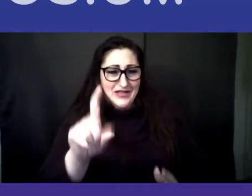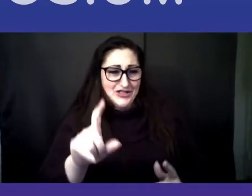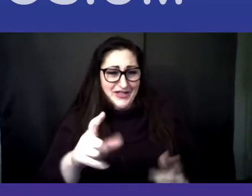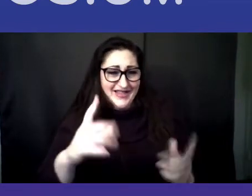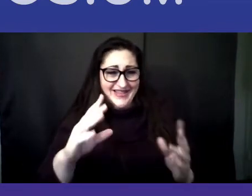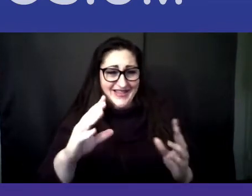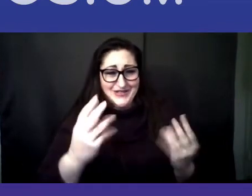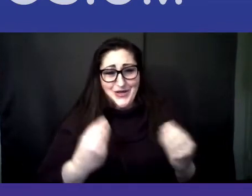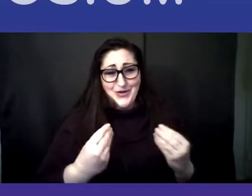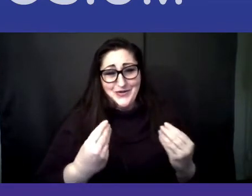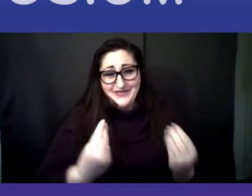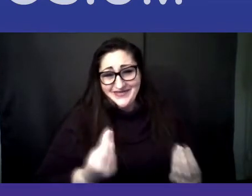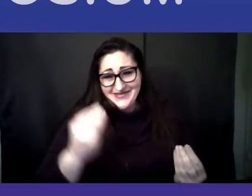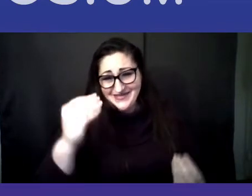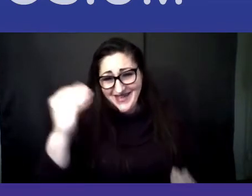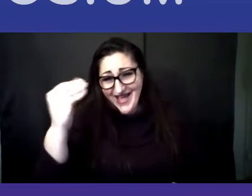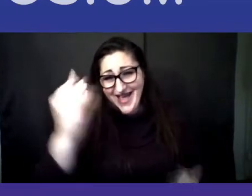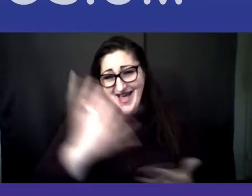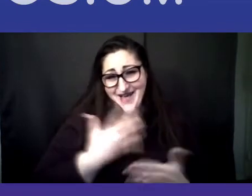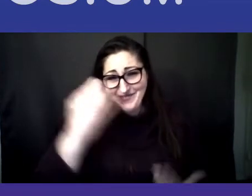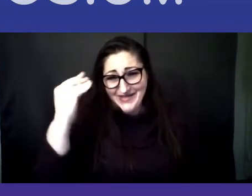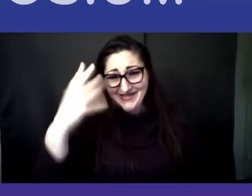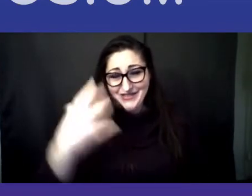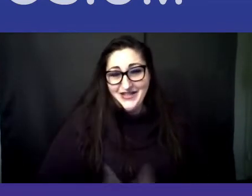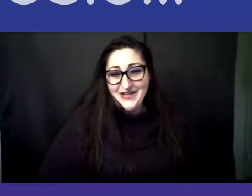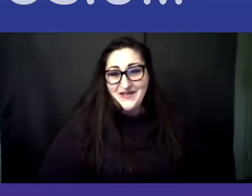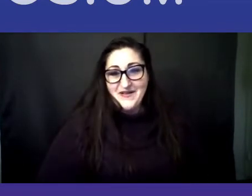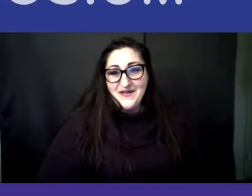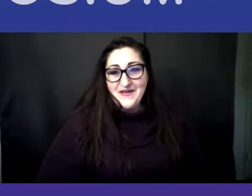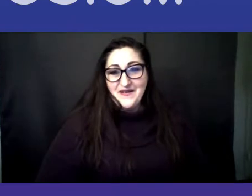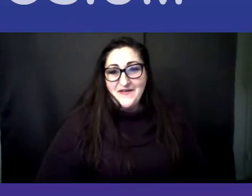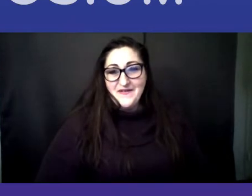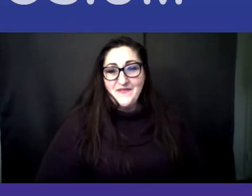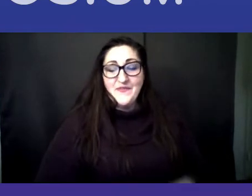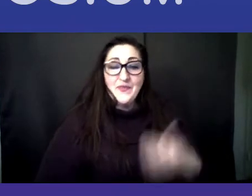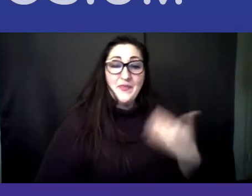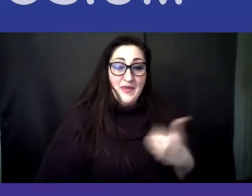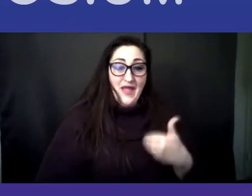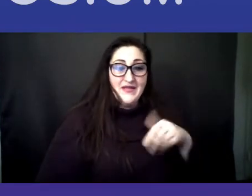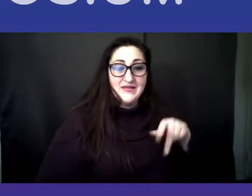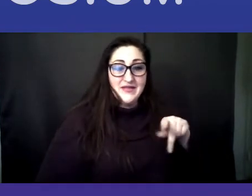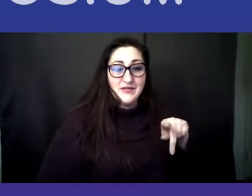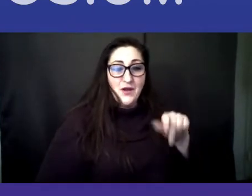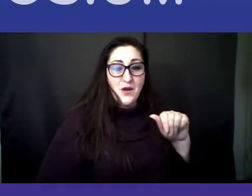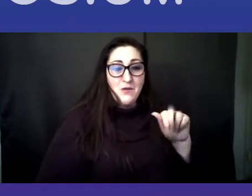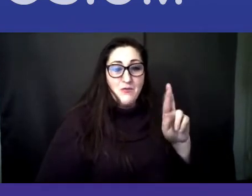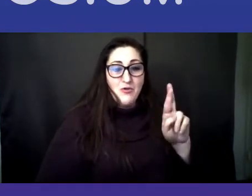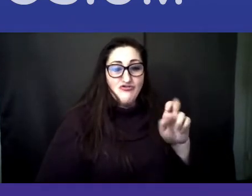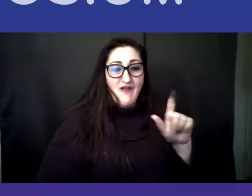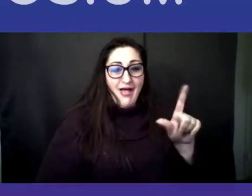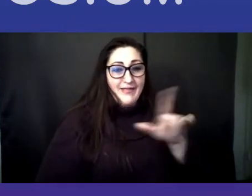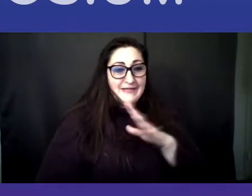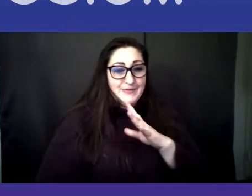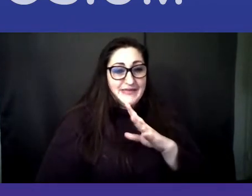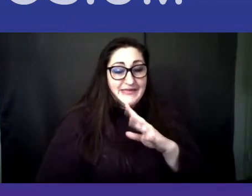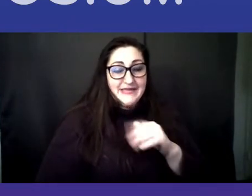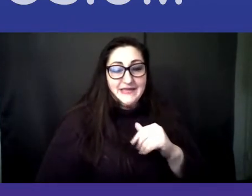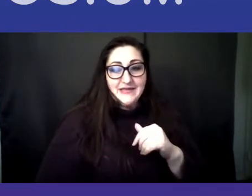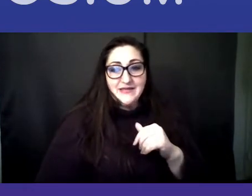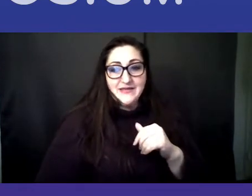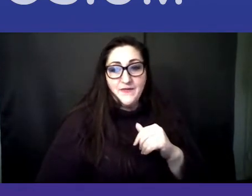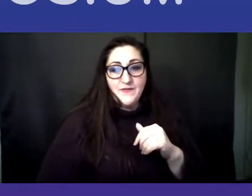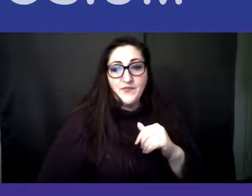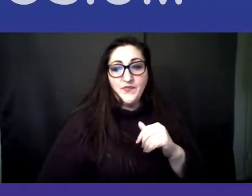Can I speak? Yeah. This is Perel. I just wanted to share a little bit about